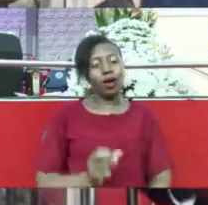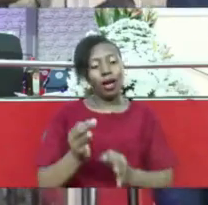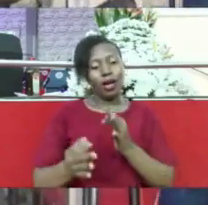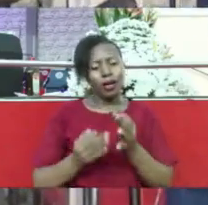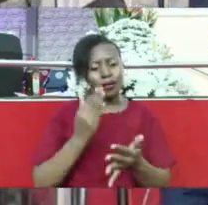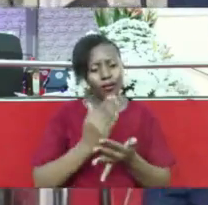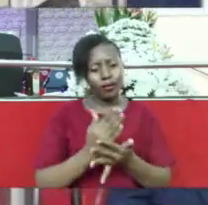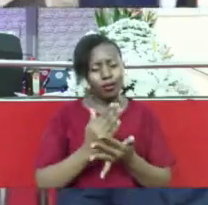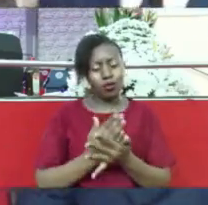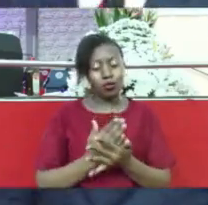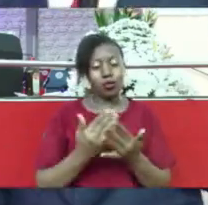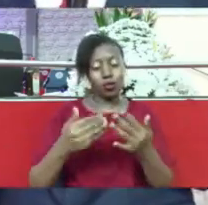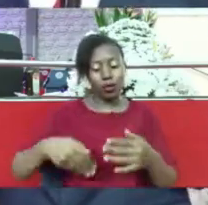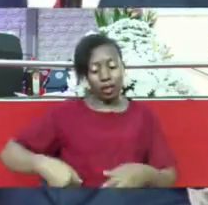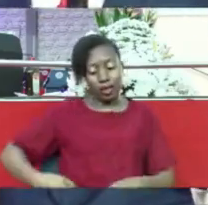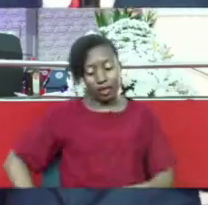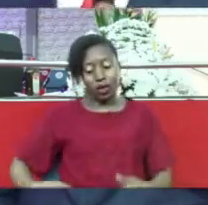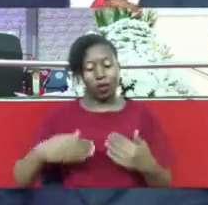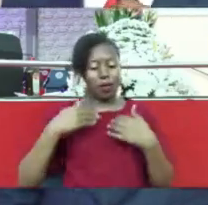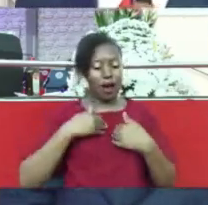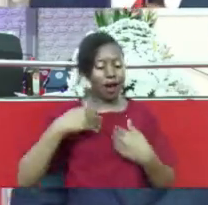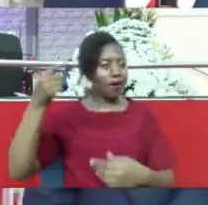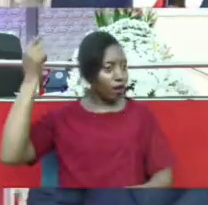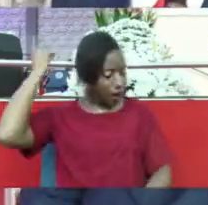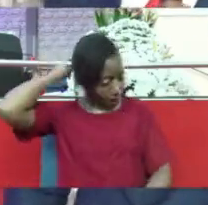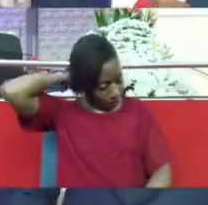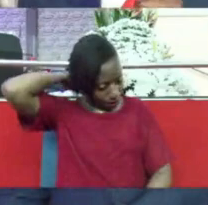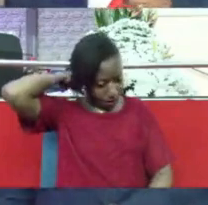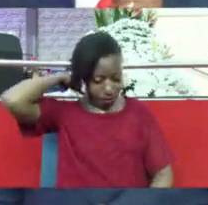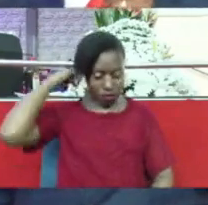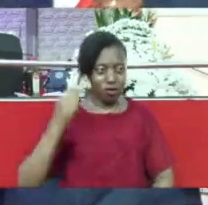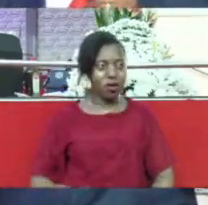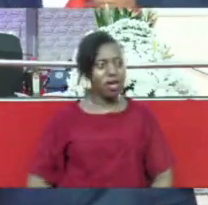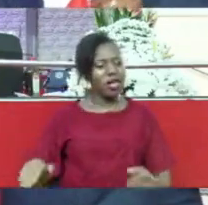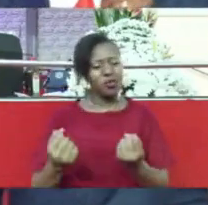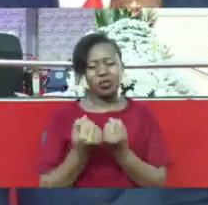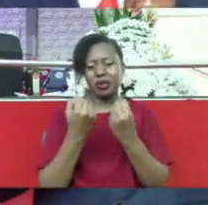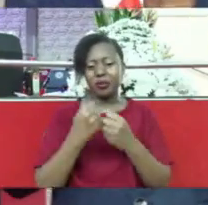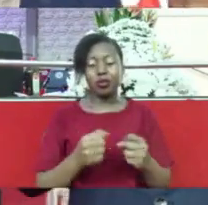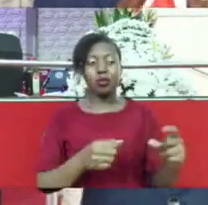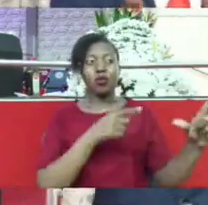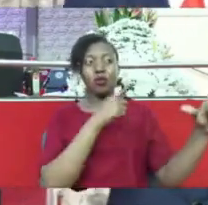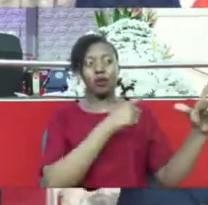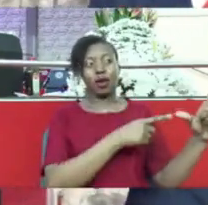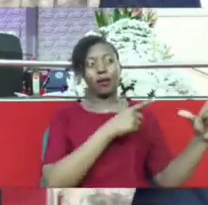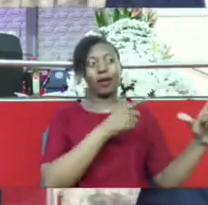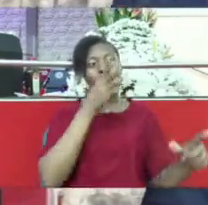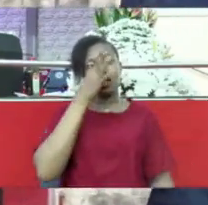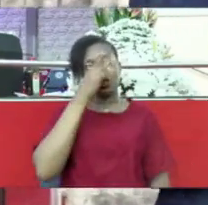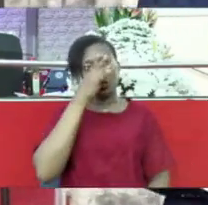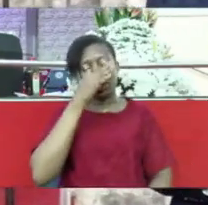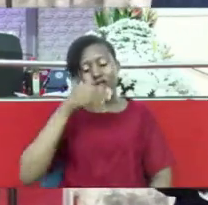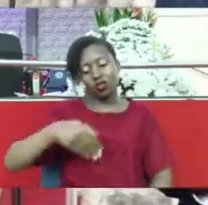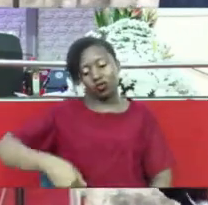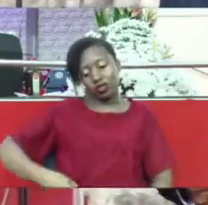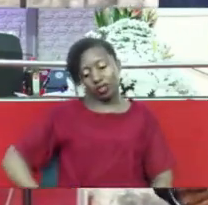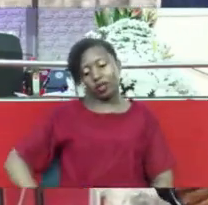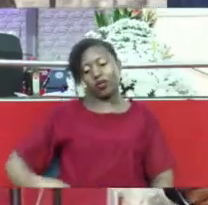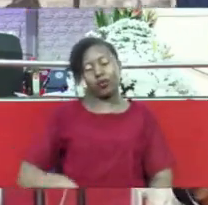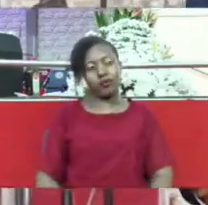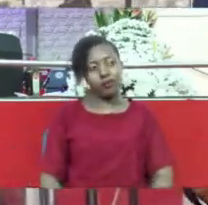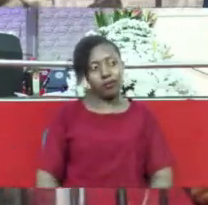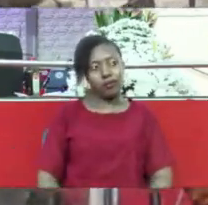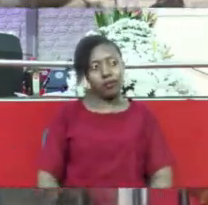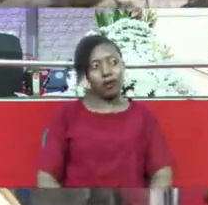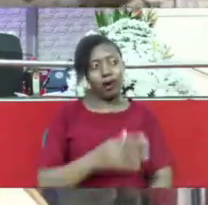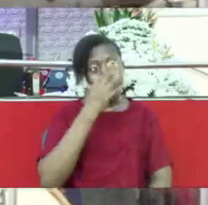uti wa mgongo, Laban would not have done whatever he did. Laban hangeweza kumdanganya jinsi alivyomfanya. Because